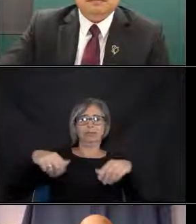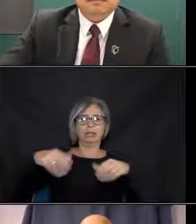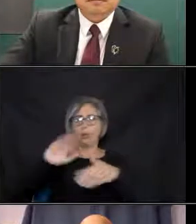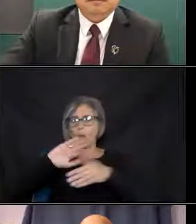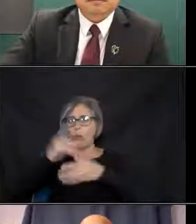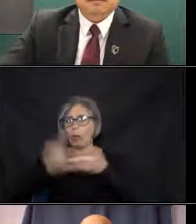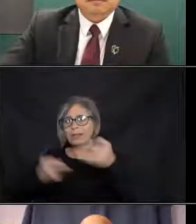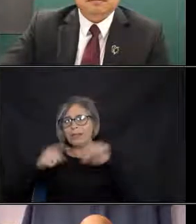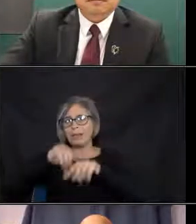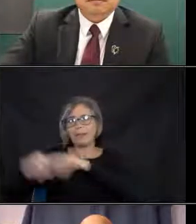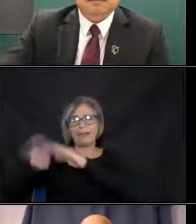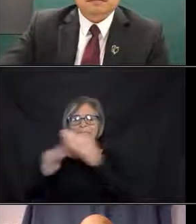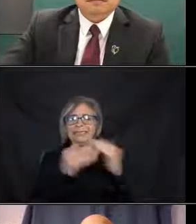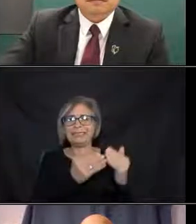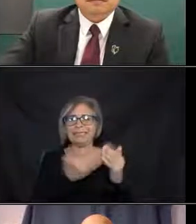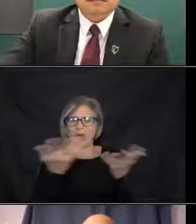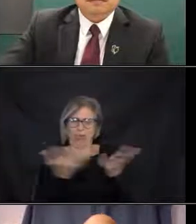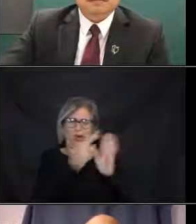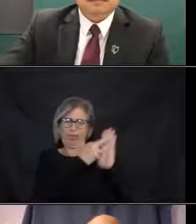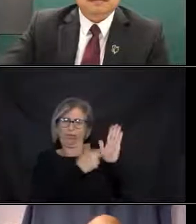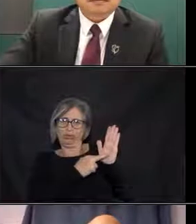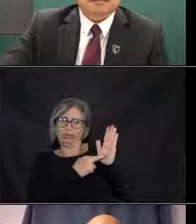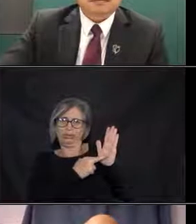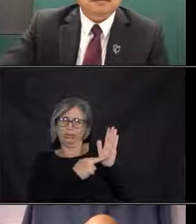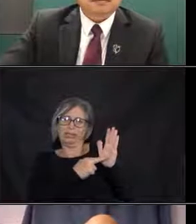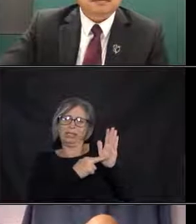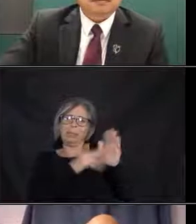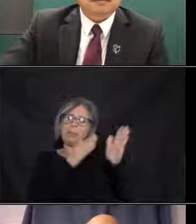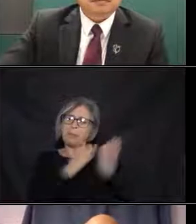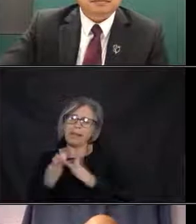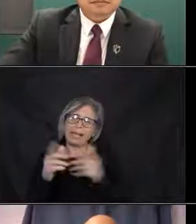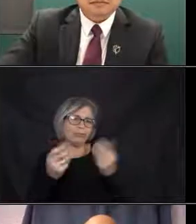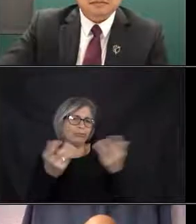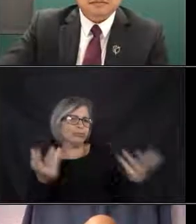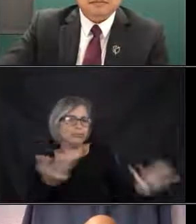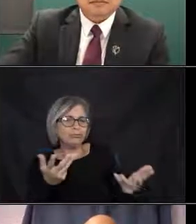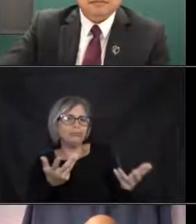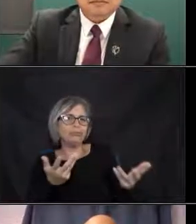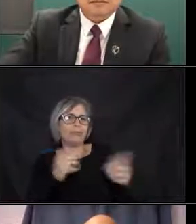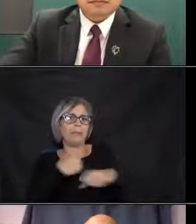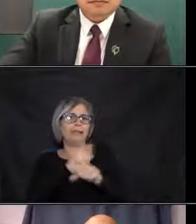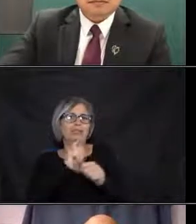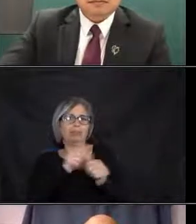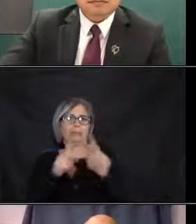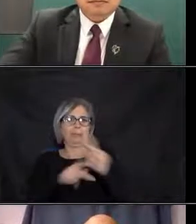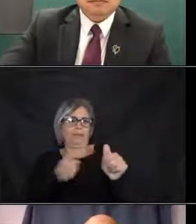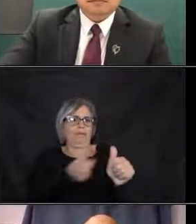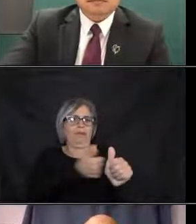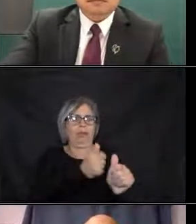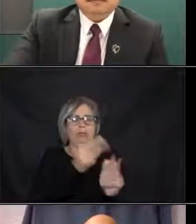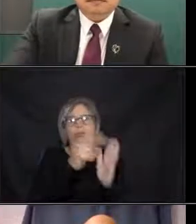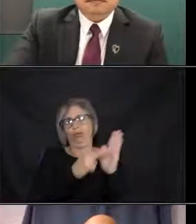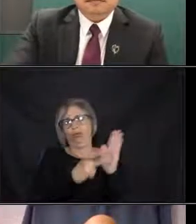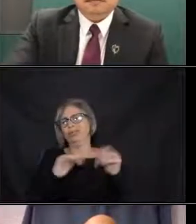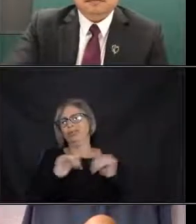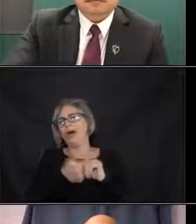are the current rules and how do we plan on enforcing those rules.